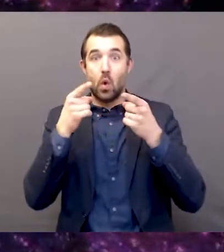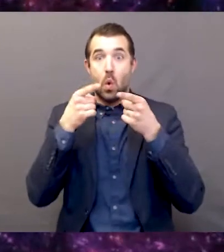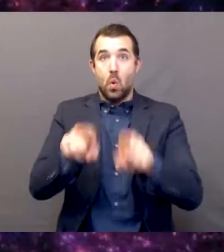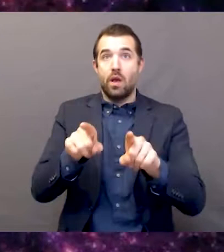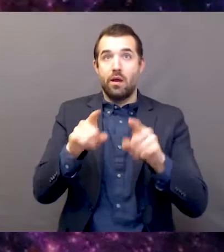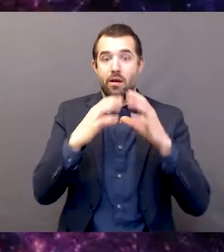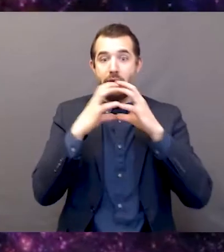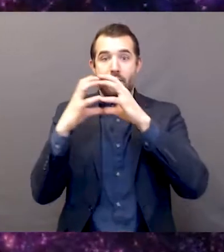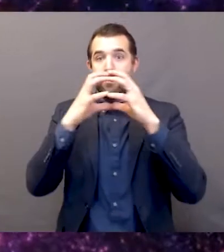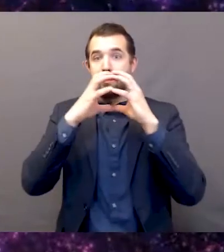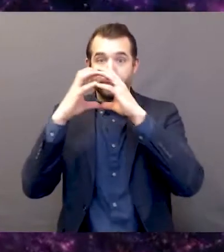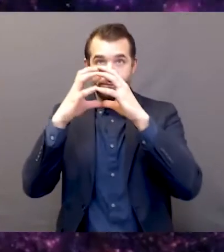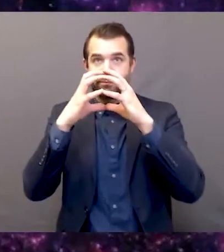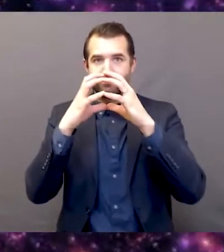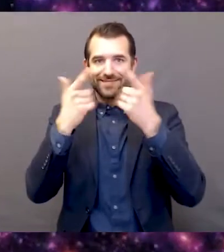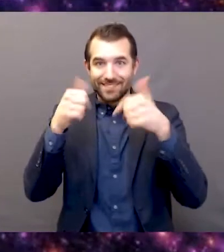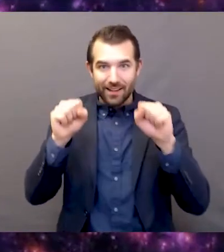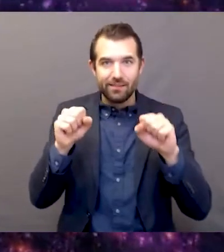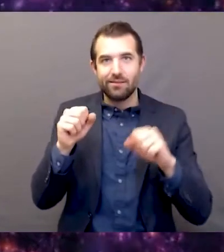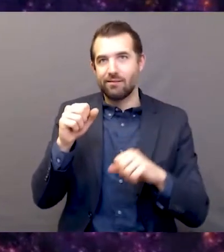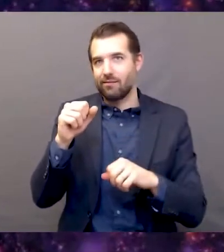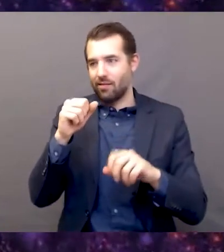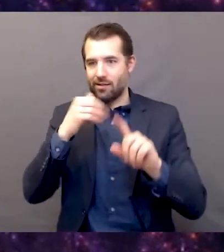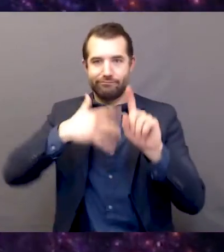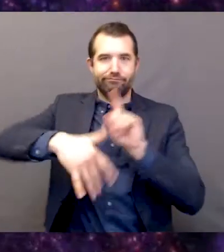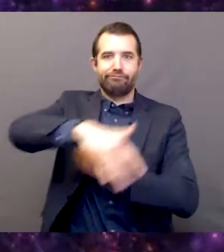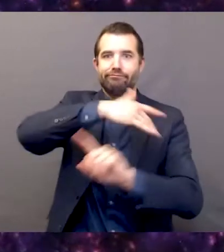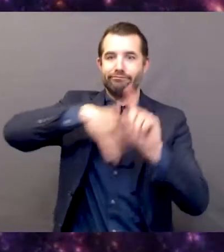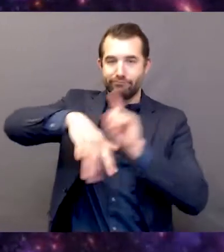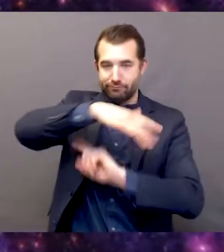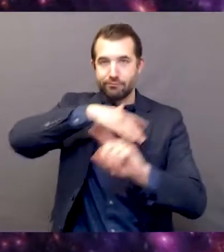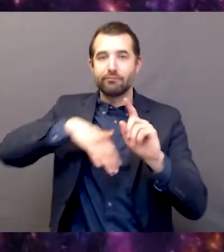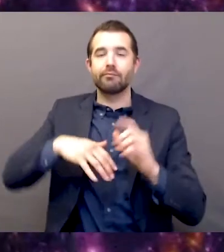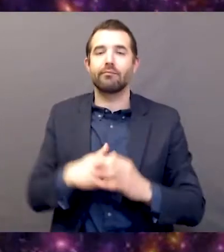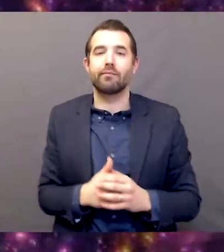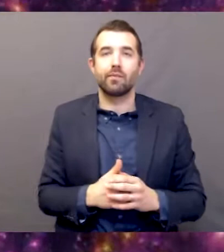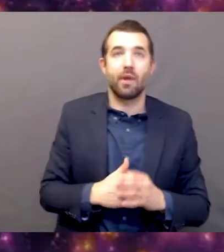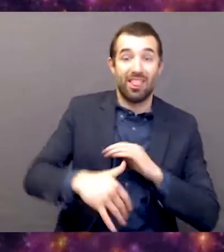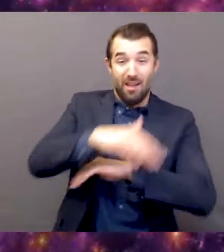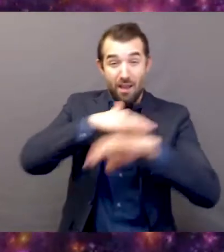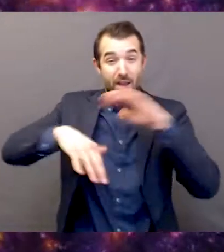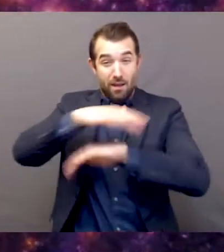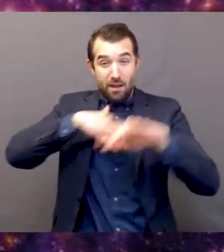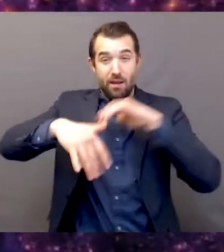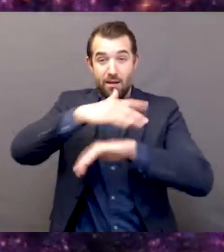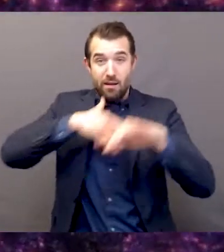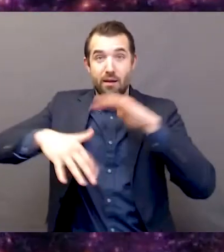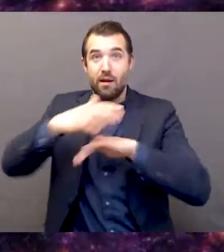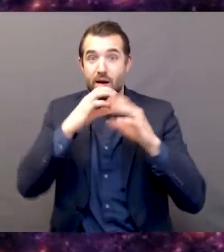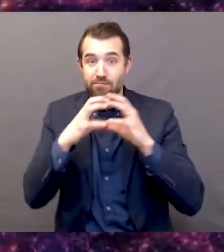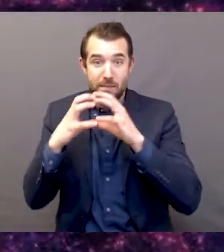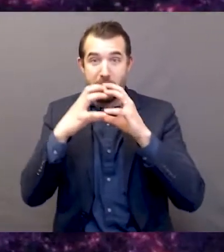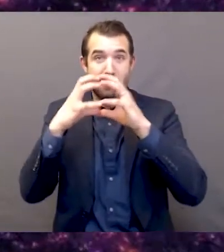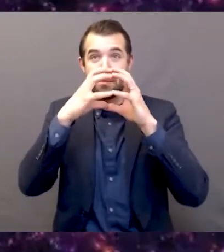they rise, the gas is flowing around them. And this gas, as it flows, becomes turbulent and is being stirred